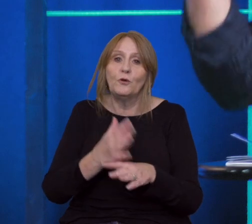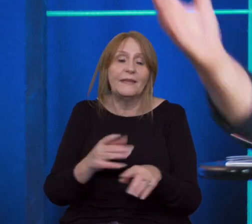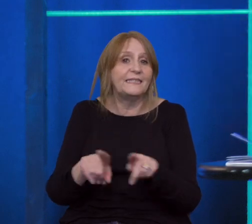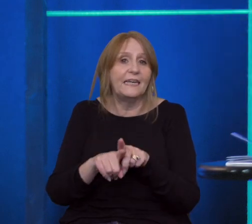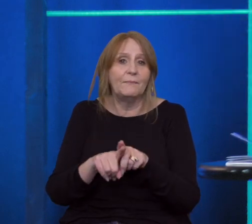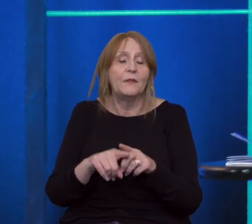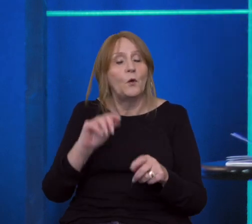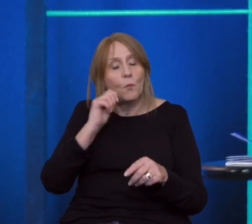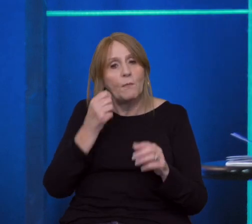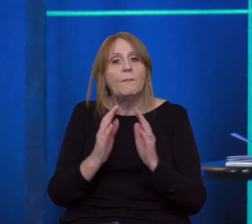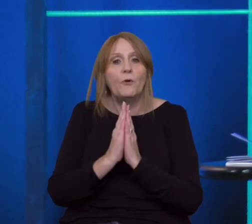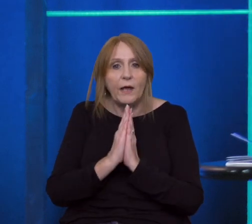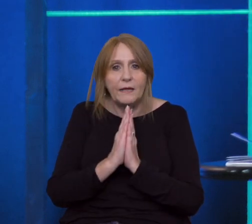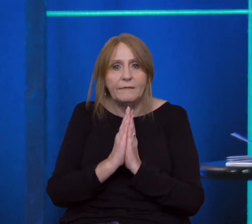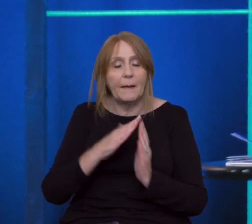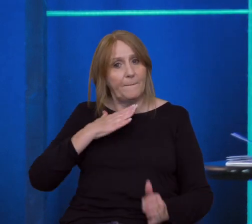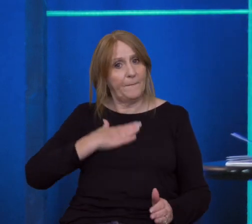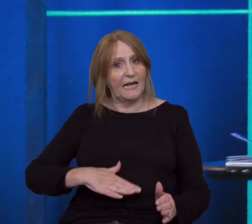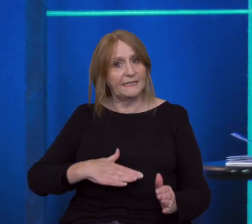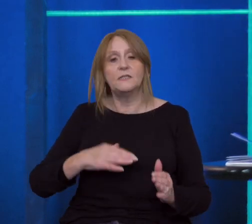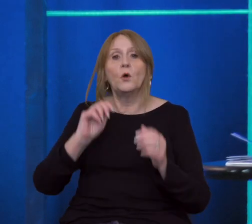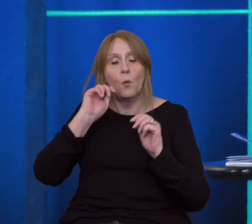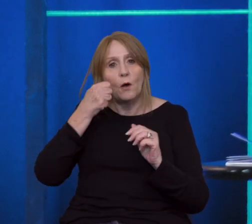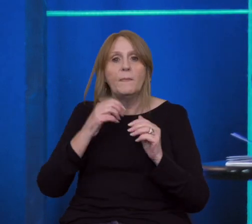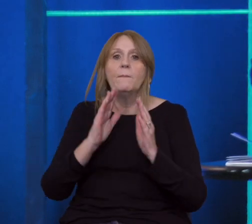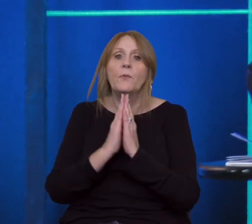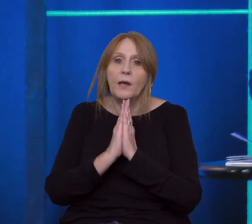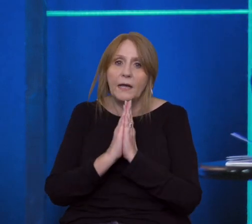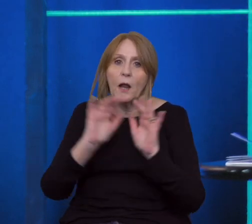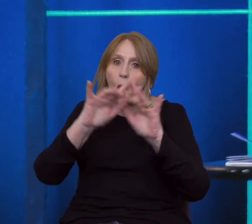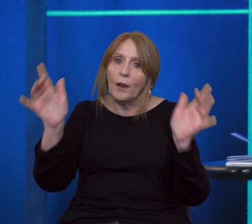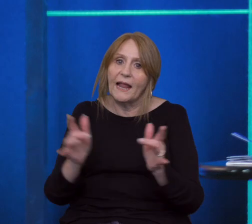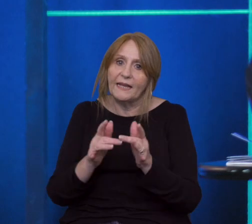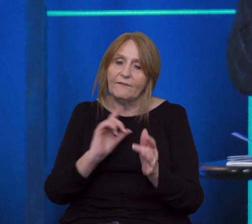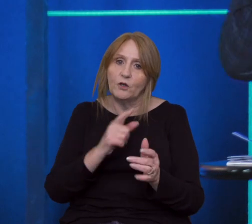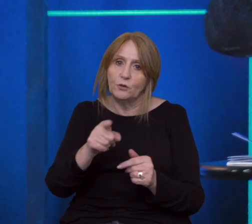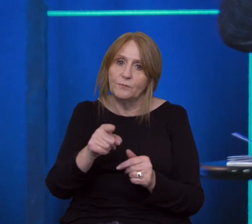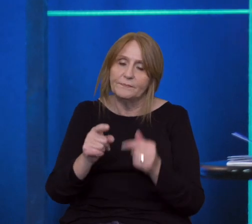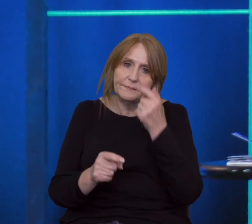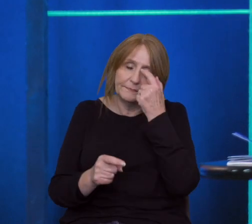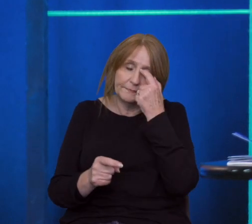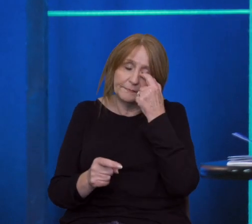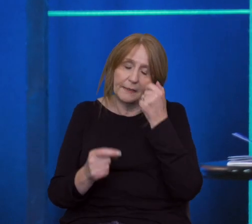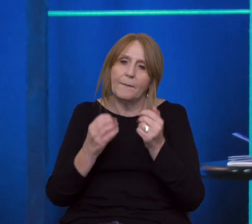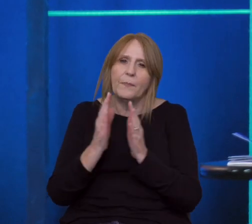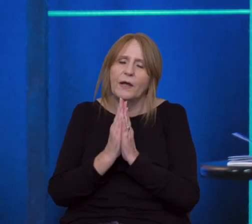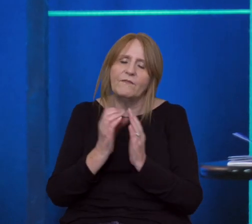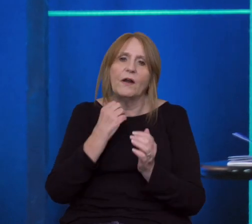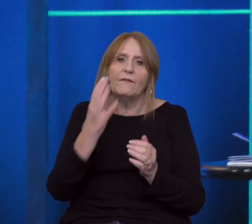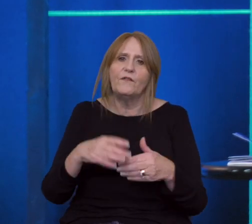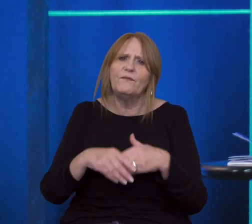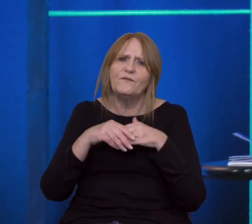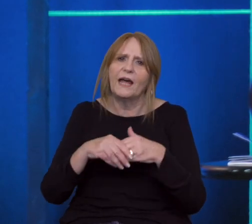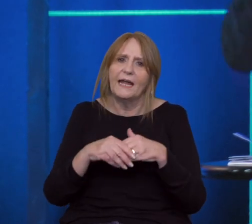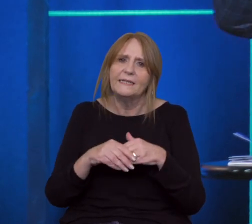know there are pastors with us online. They're going to be praying for you as well. Come on, open your hands. Let's reach together. I'm going to pray for you. Father, I pray for every friend that's reaching right